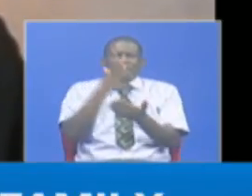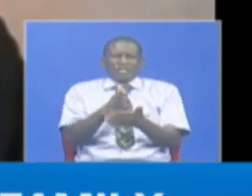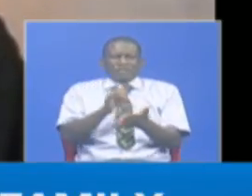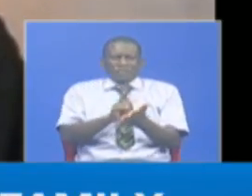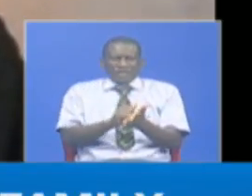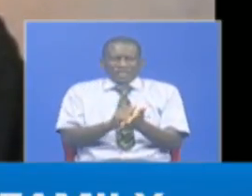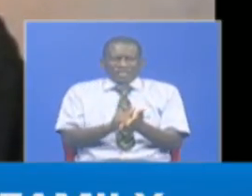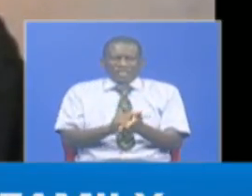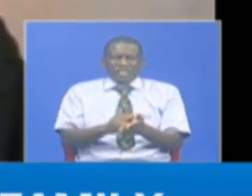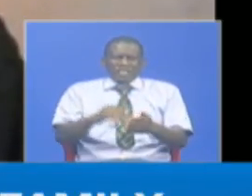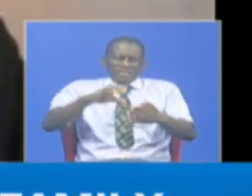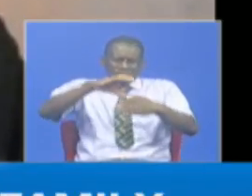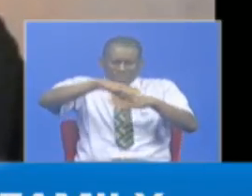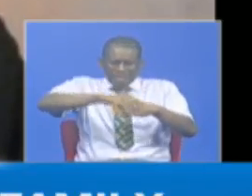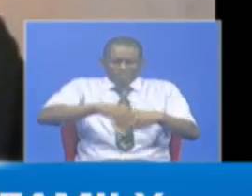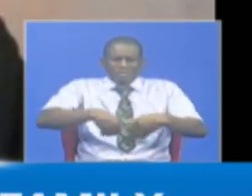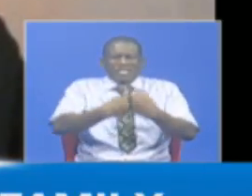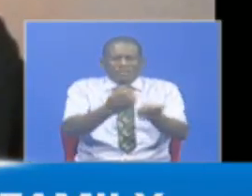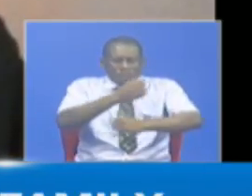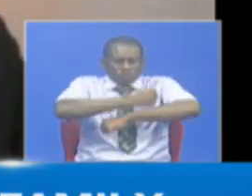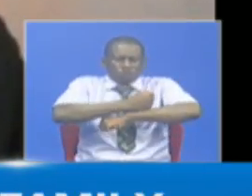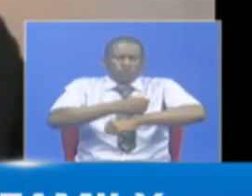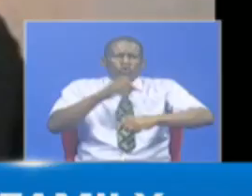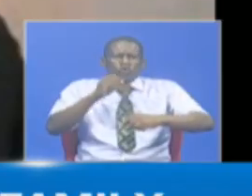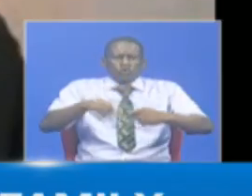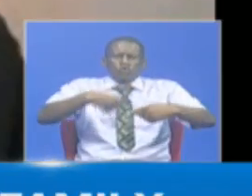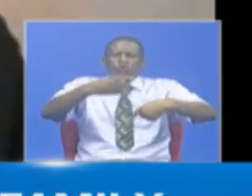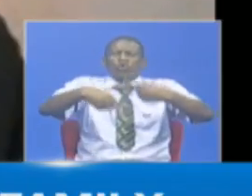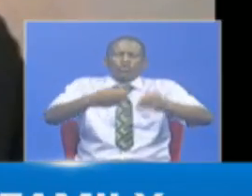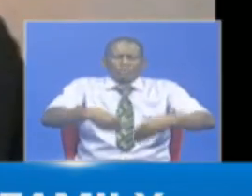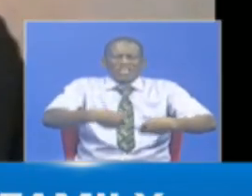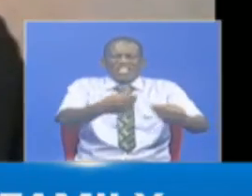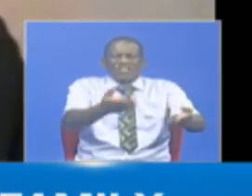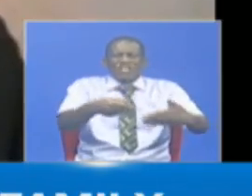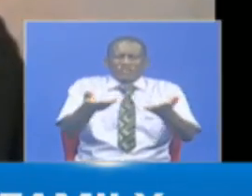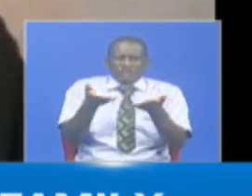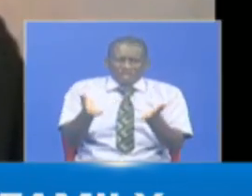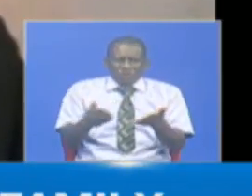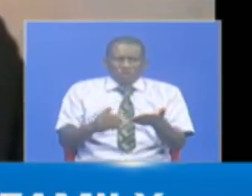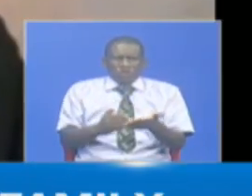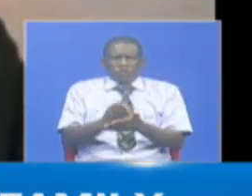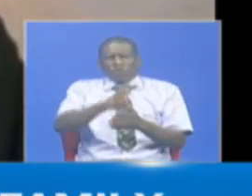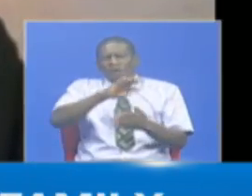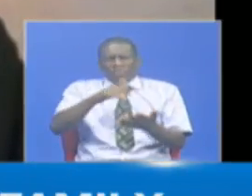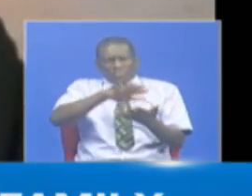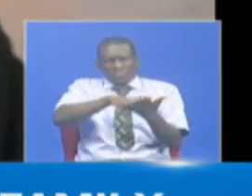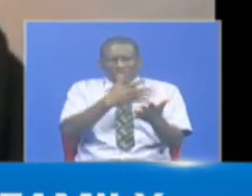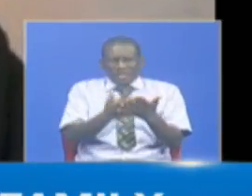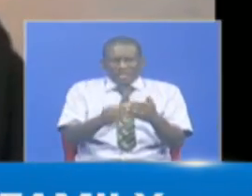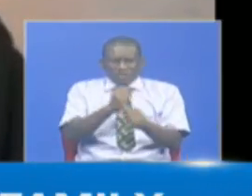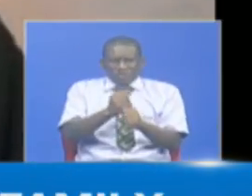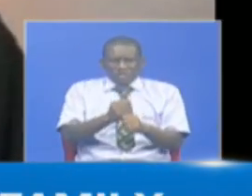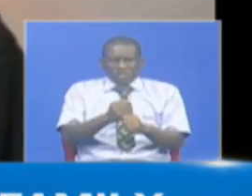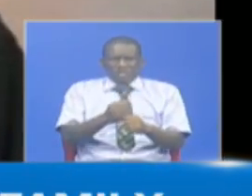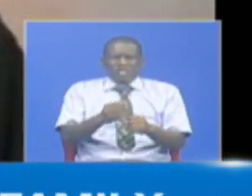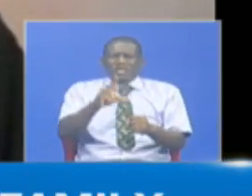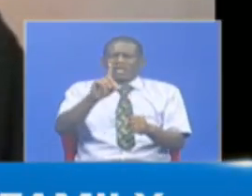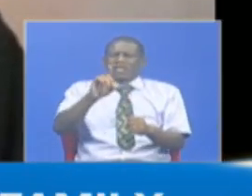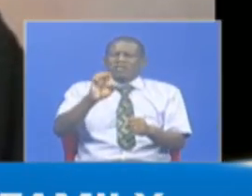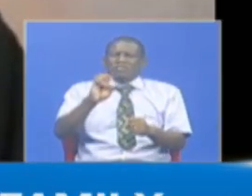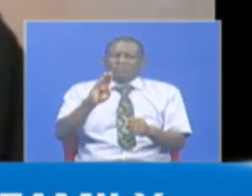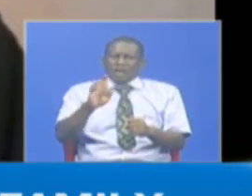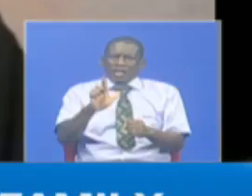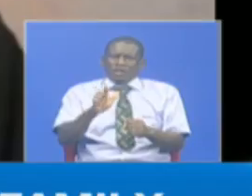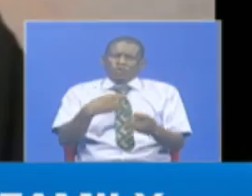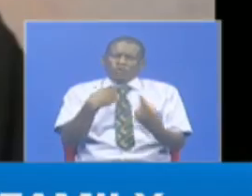being distributed in schools should still be distributed now through the other network. Duvo, we are talking about the new normal. What